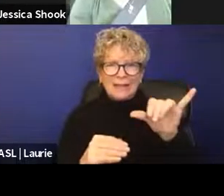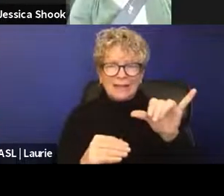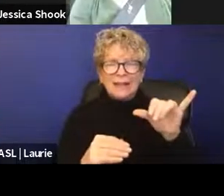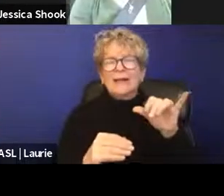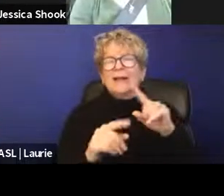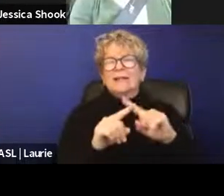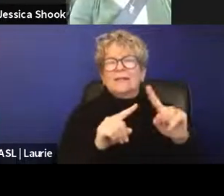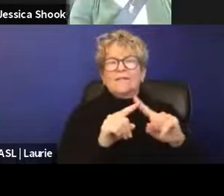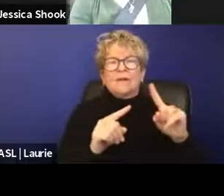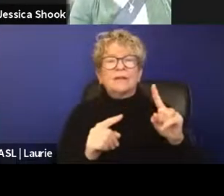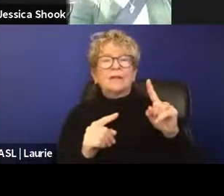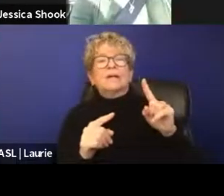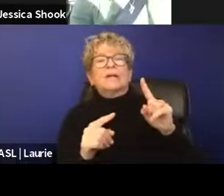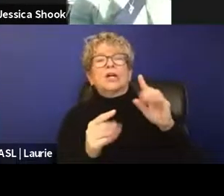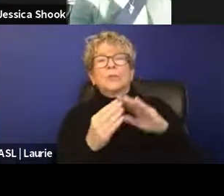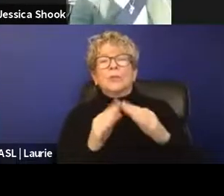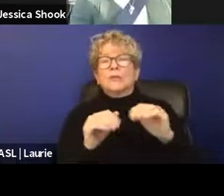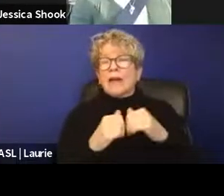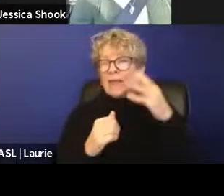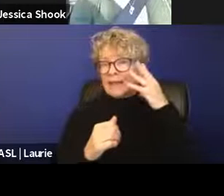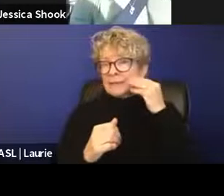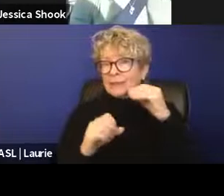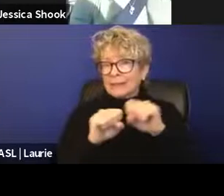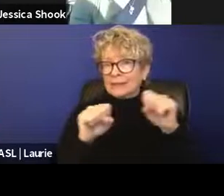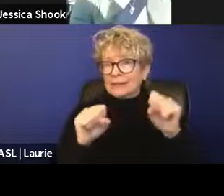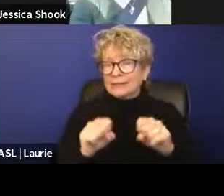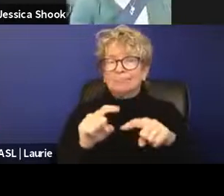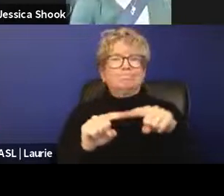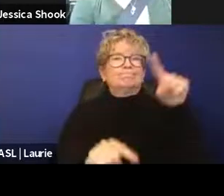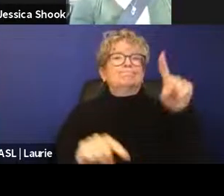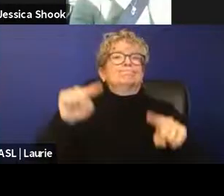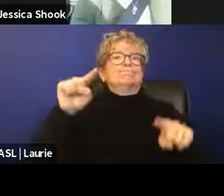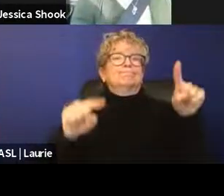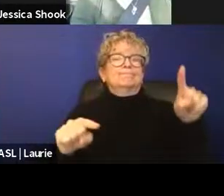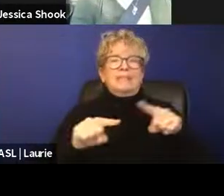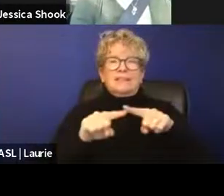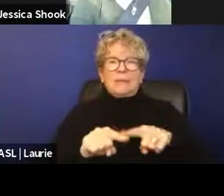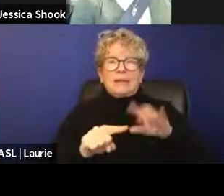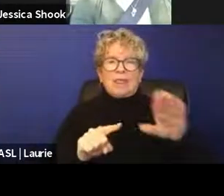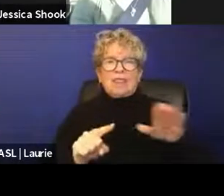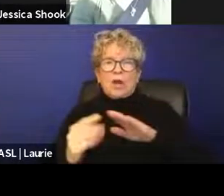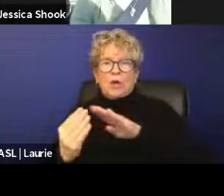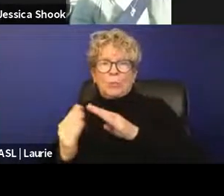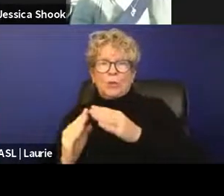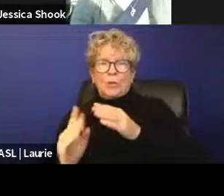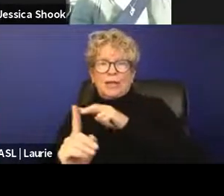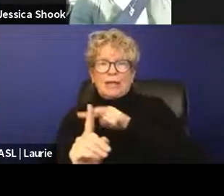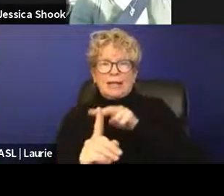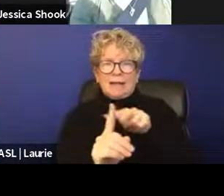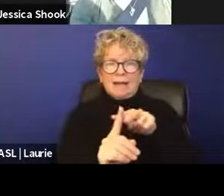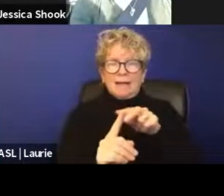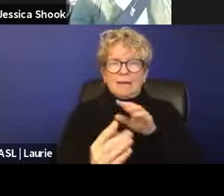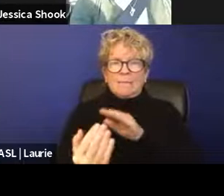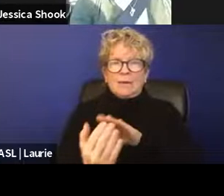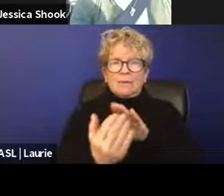actually experiencing the system, depending on where they're coming from. And also breaking it down by use of